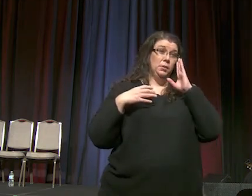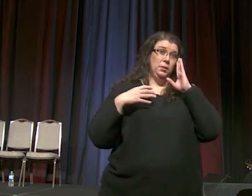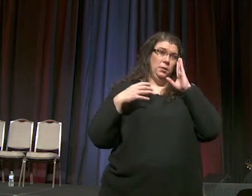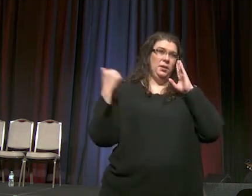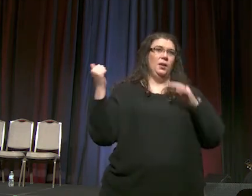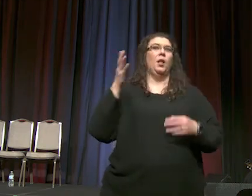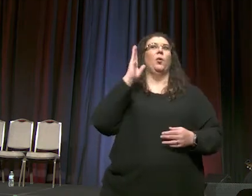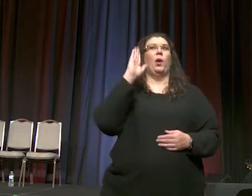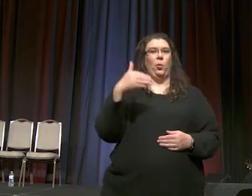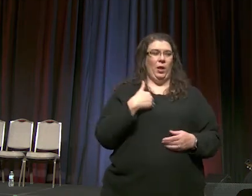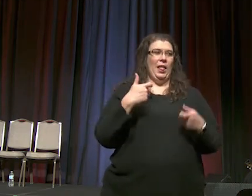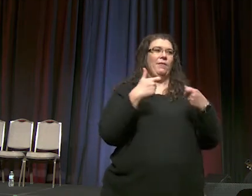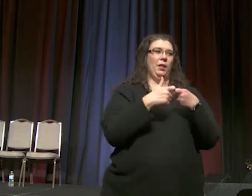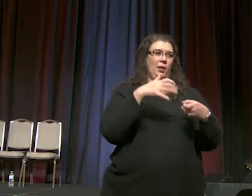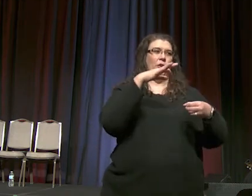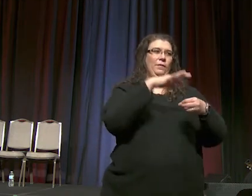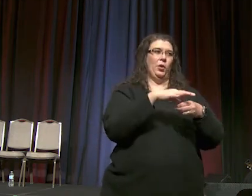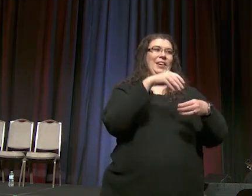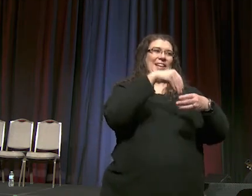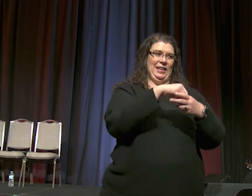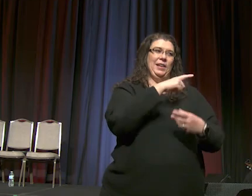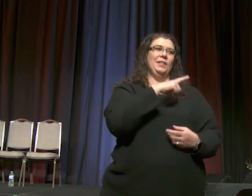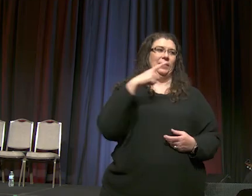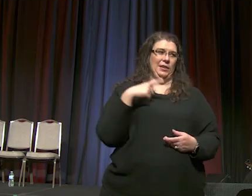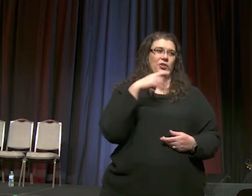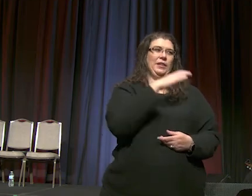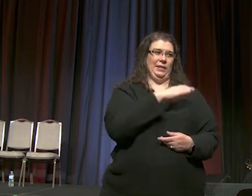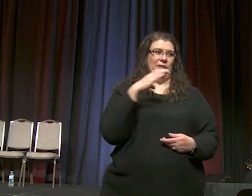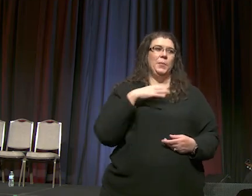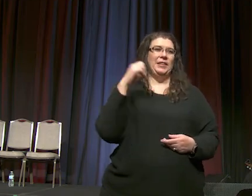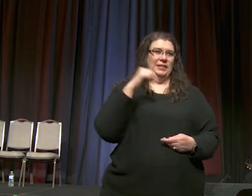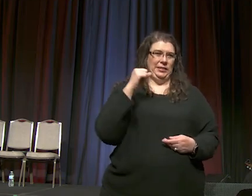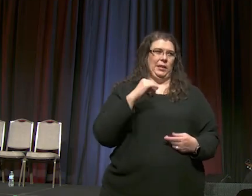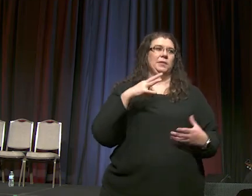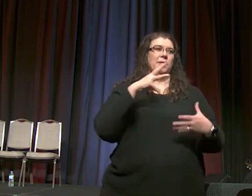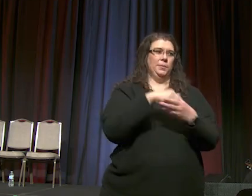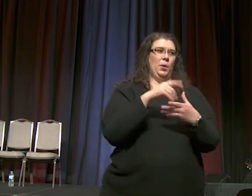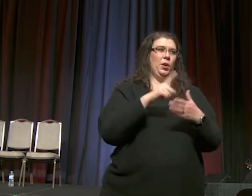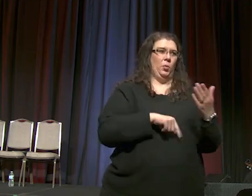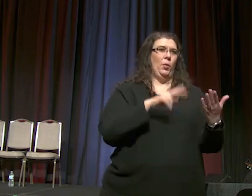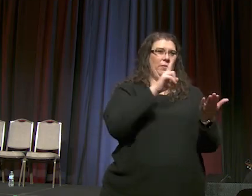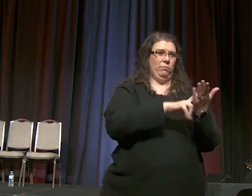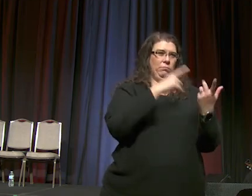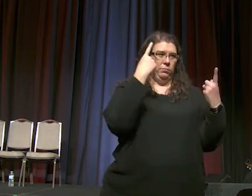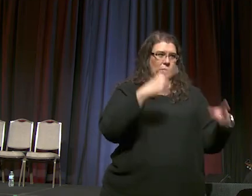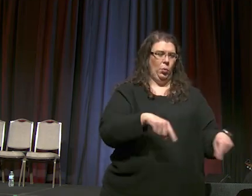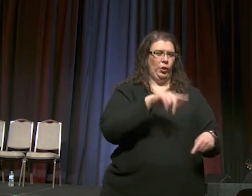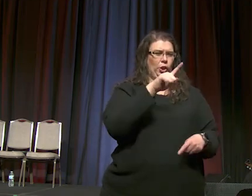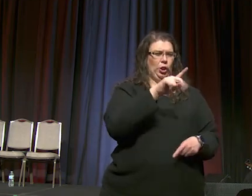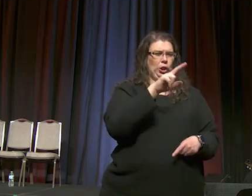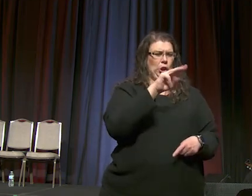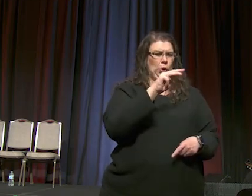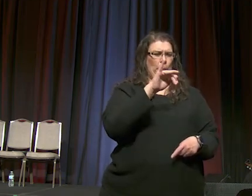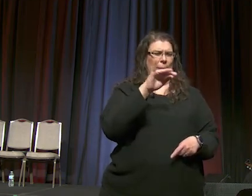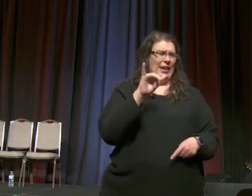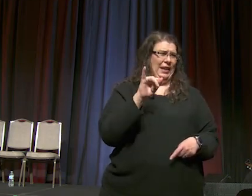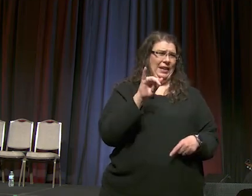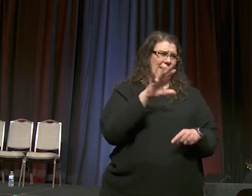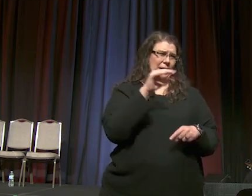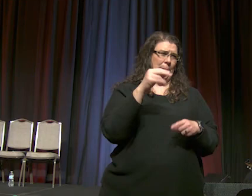There will be electronic voting in the legislative committees. That is part of what we have contracted with Lumi for. In fact, they